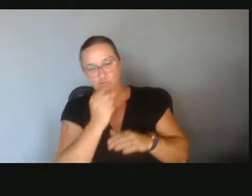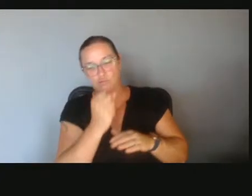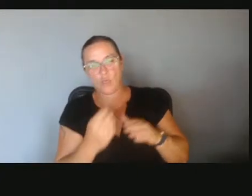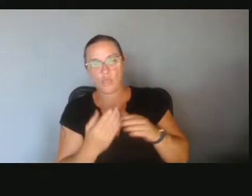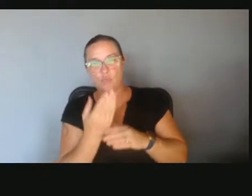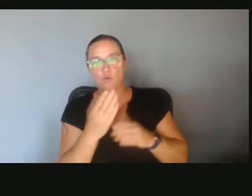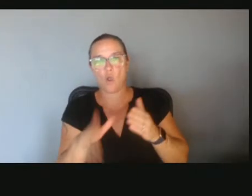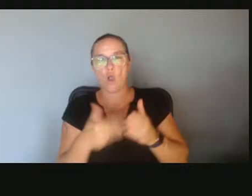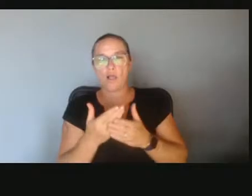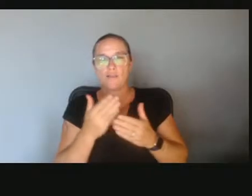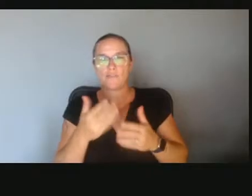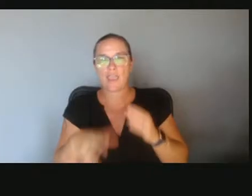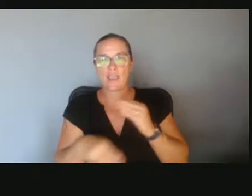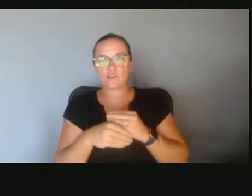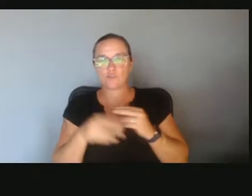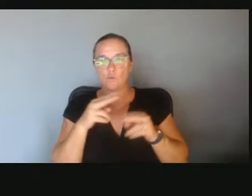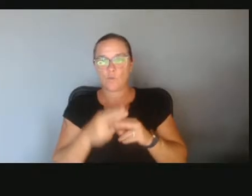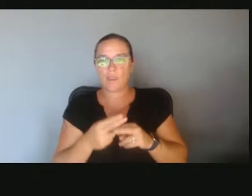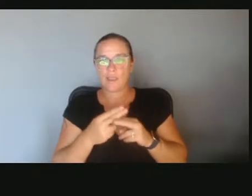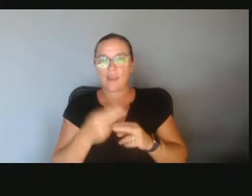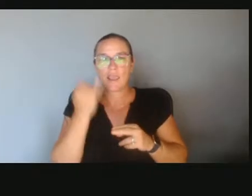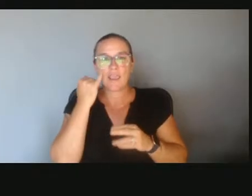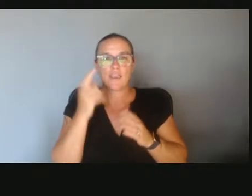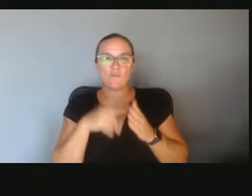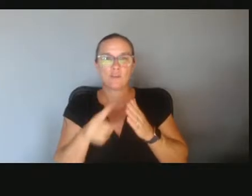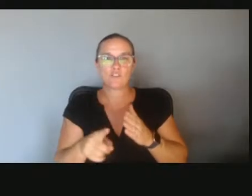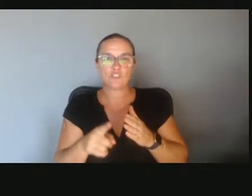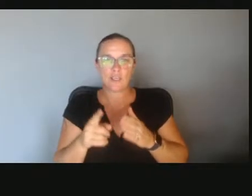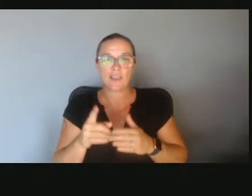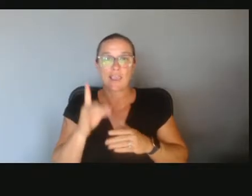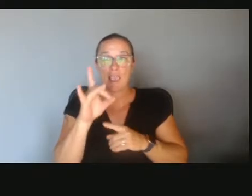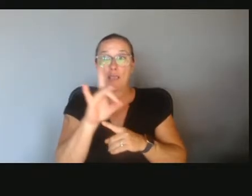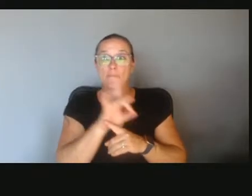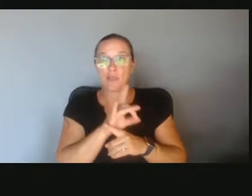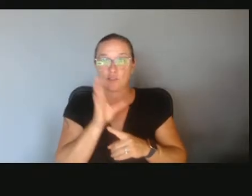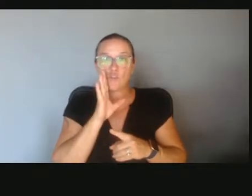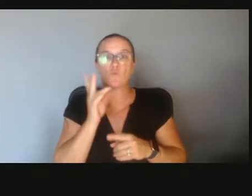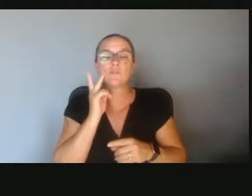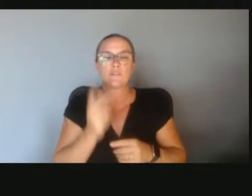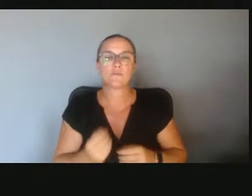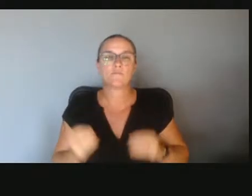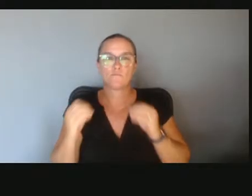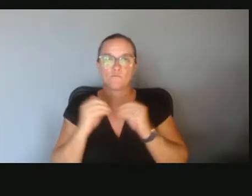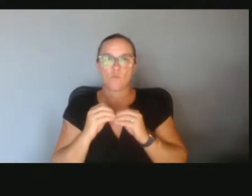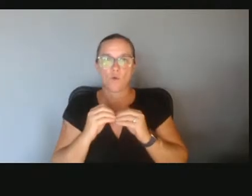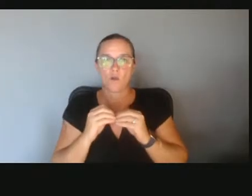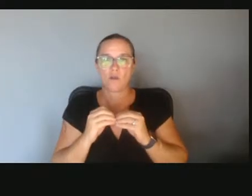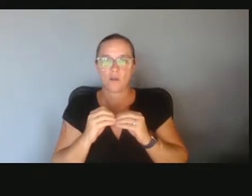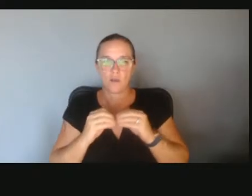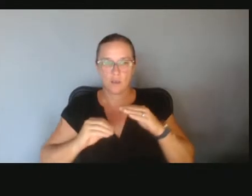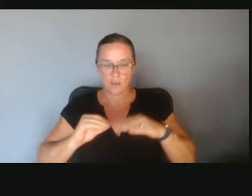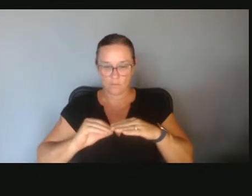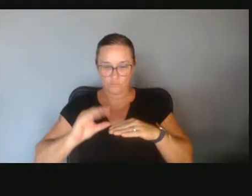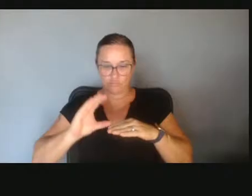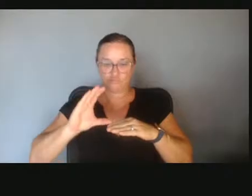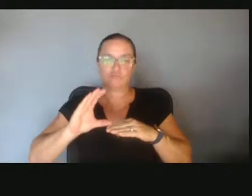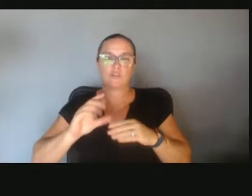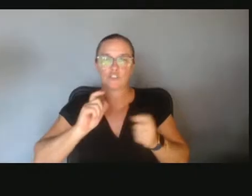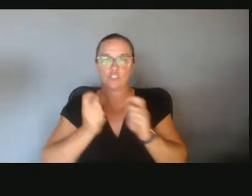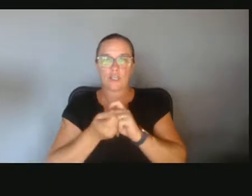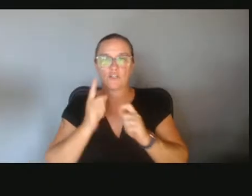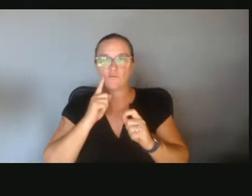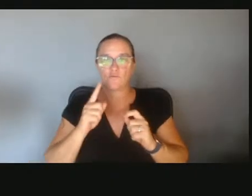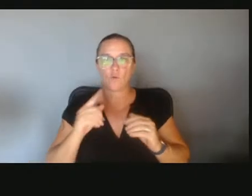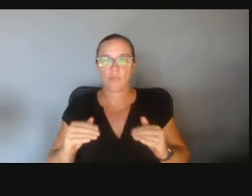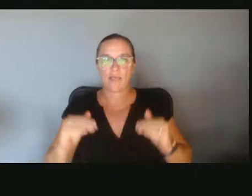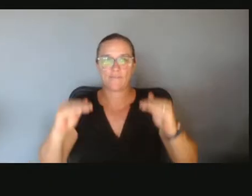So this is just the last month. If we were to go back to the last 8 months, you'd see a lot larger accumulation of elevation. Although we do have these